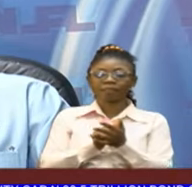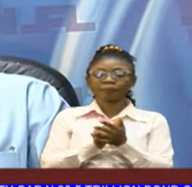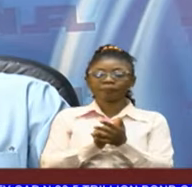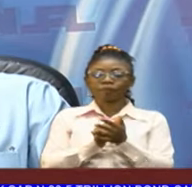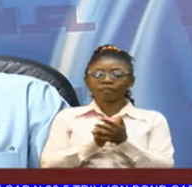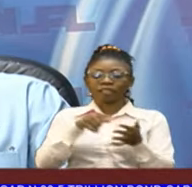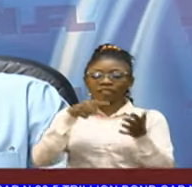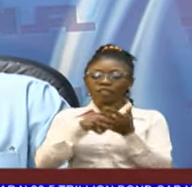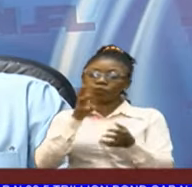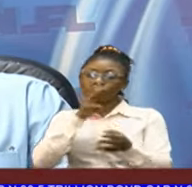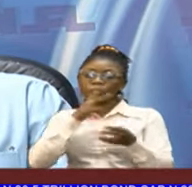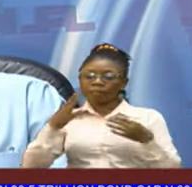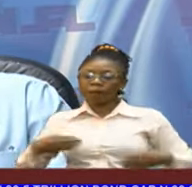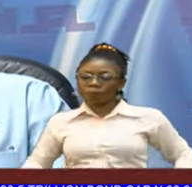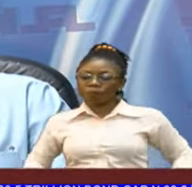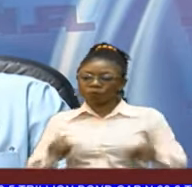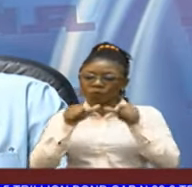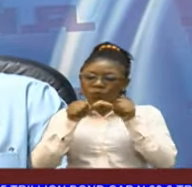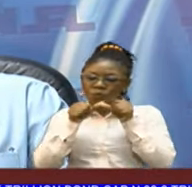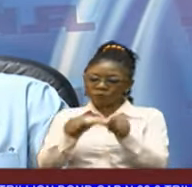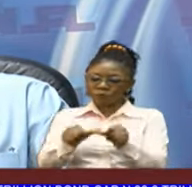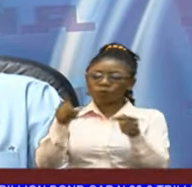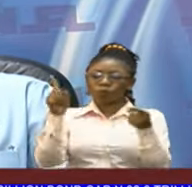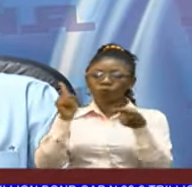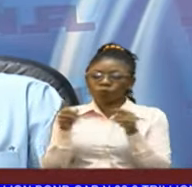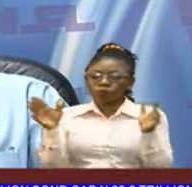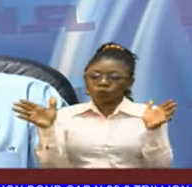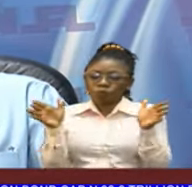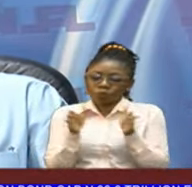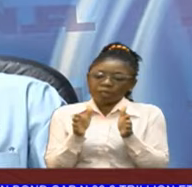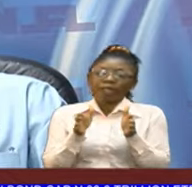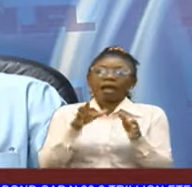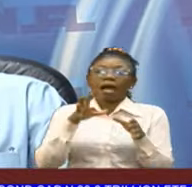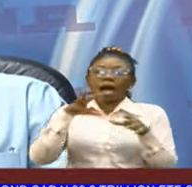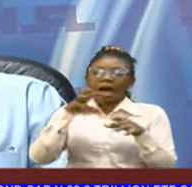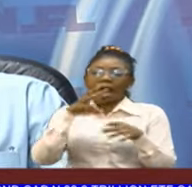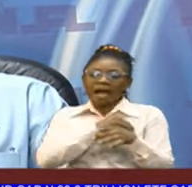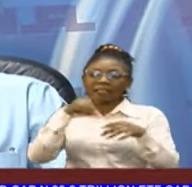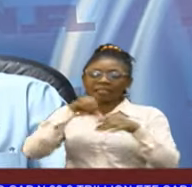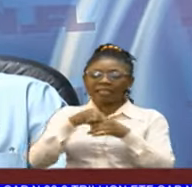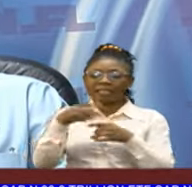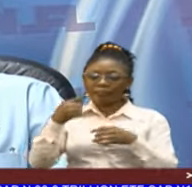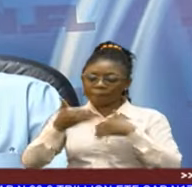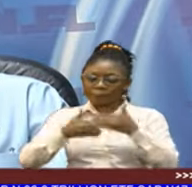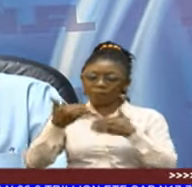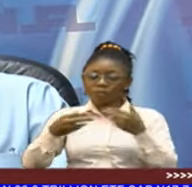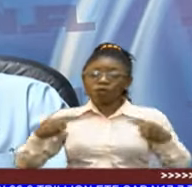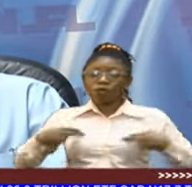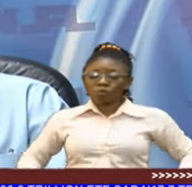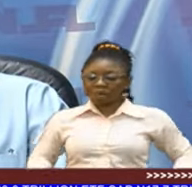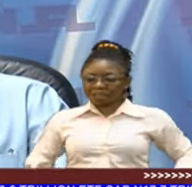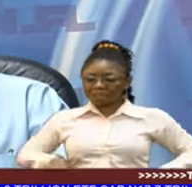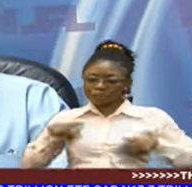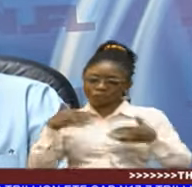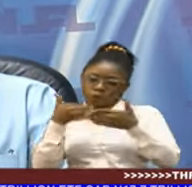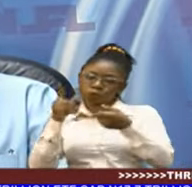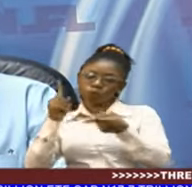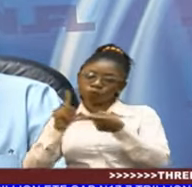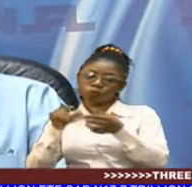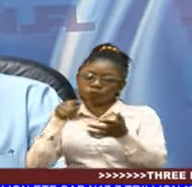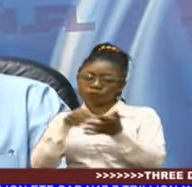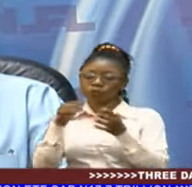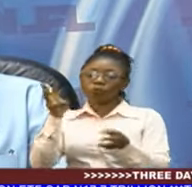this water body continue to shrink. And in the process, humans living close to this water that depend on